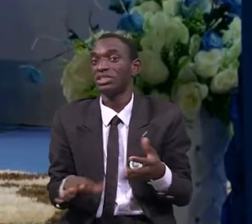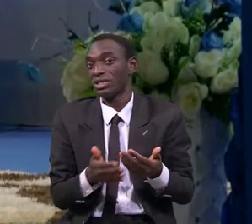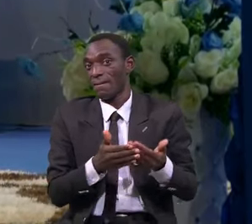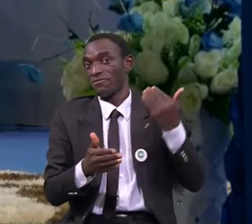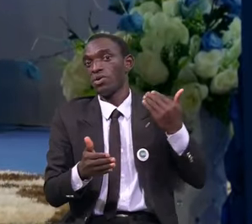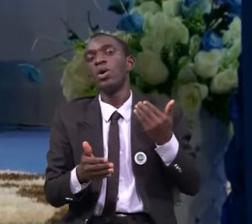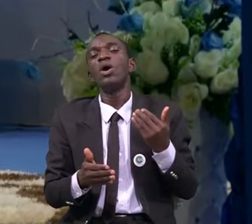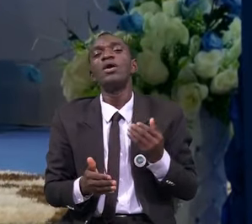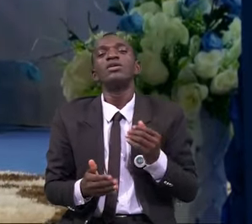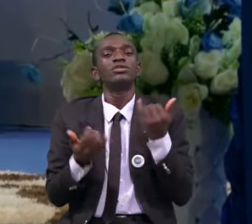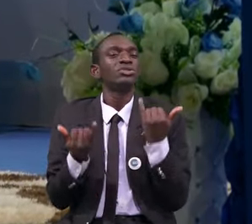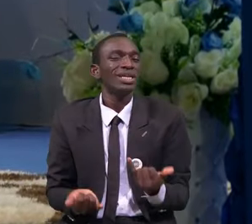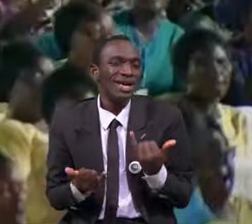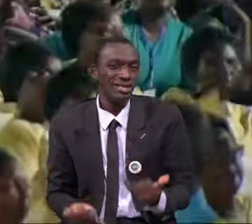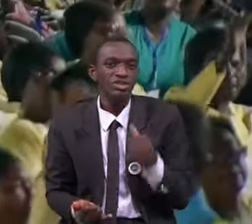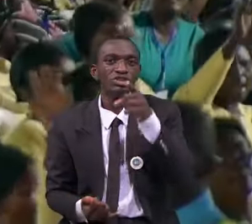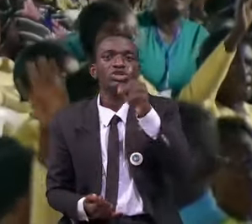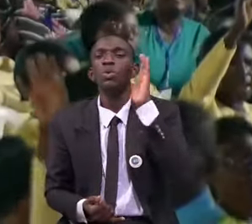tonight you'll be free,